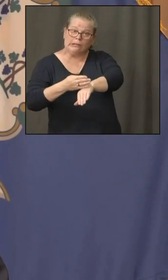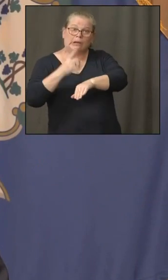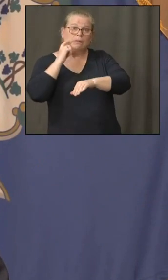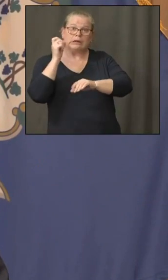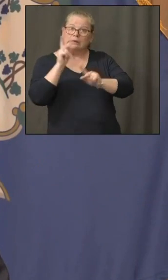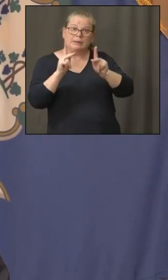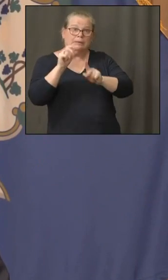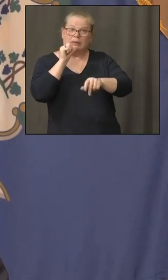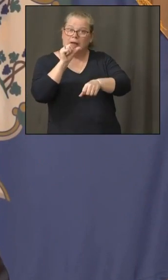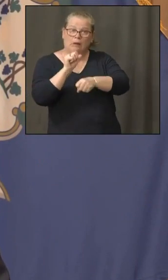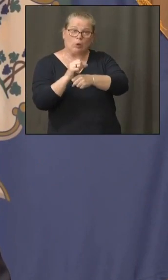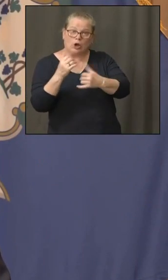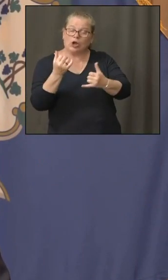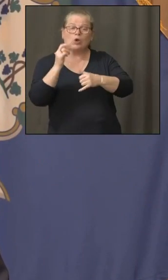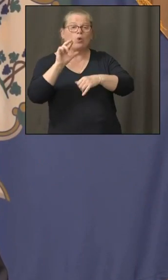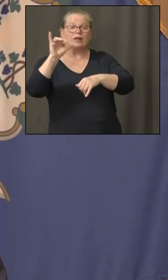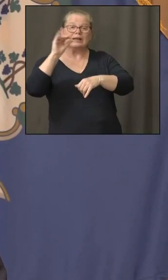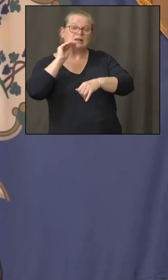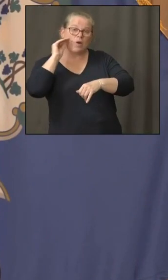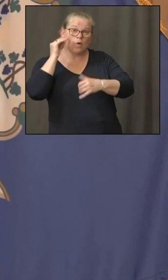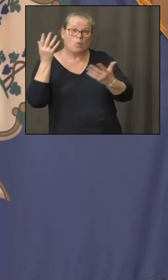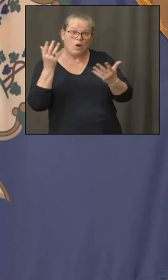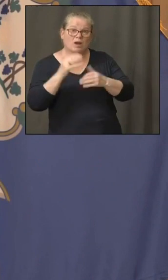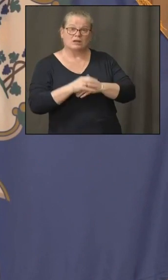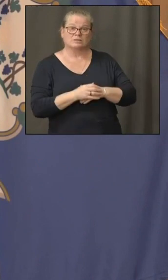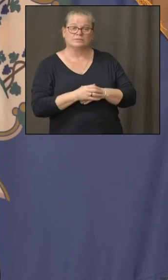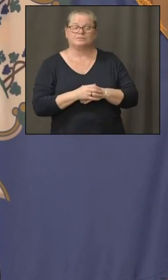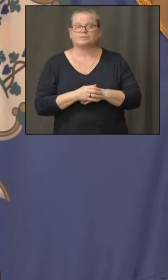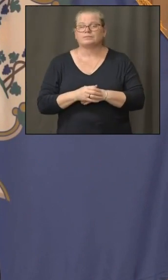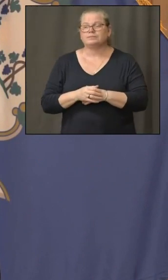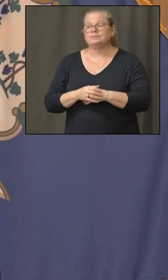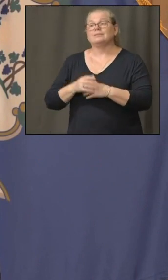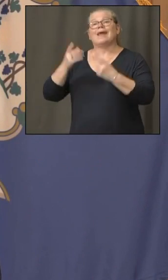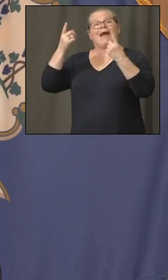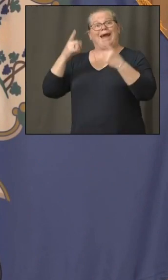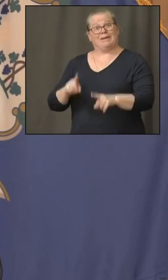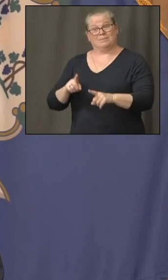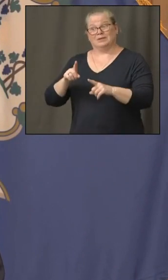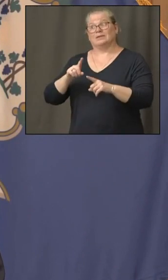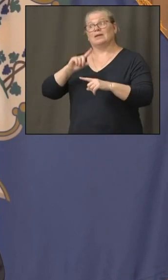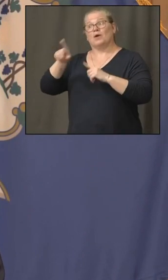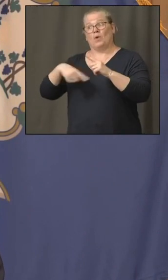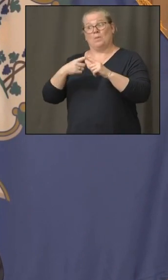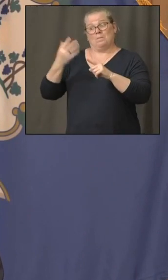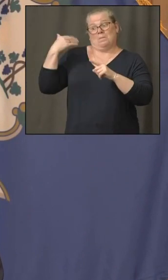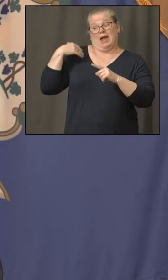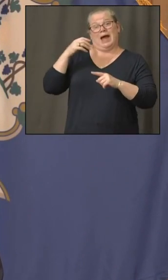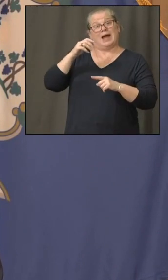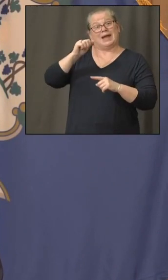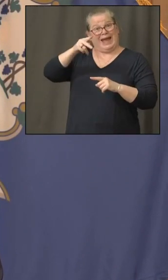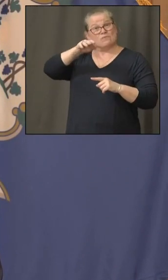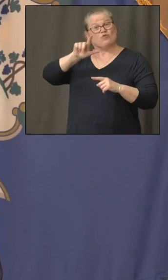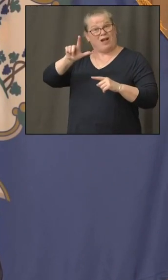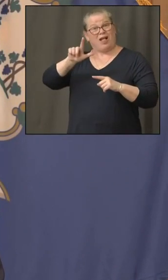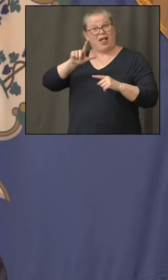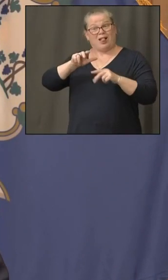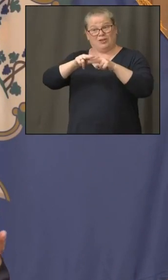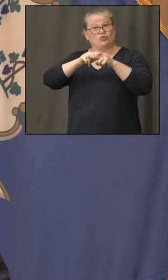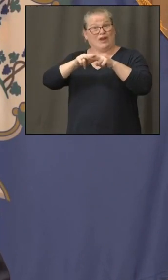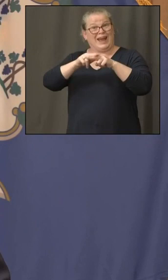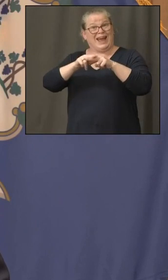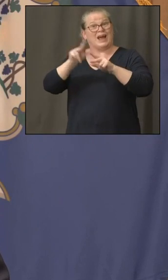the peak of the pandemic, ridership on Metro North was down 95%. And Joe Giletti's told me we're still